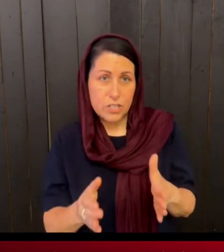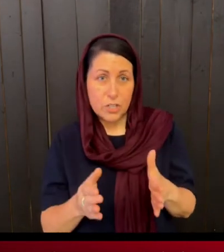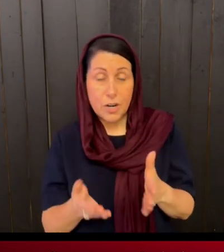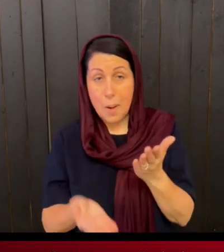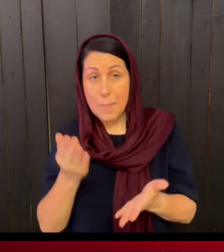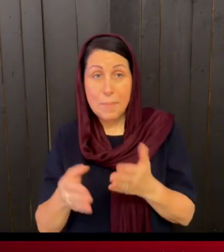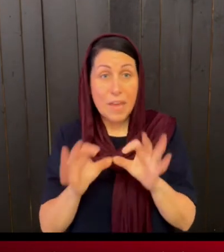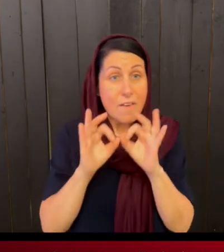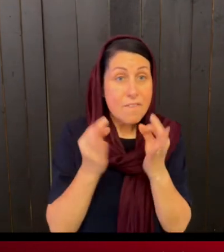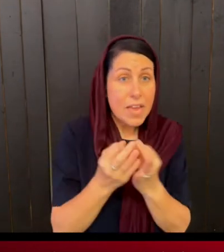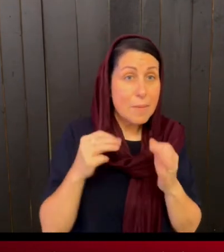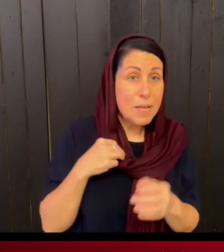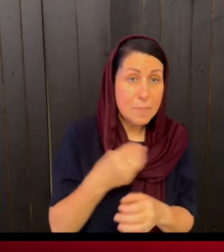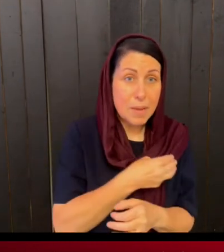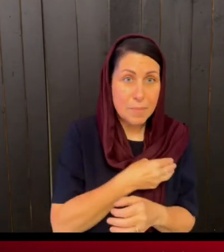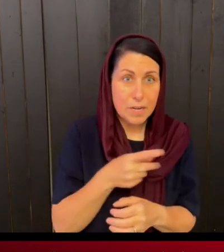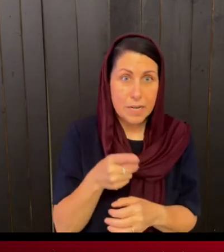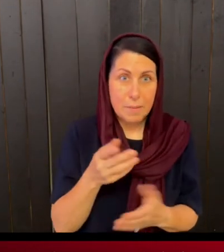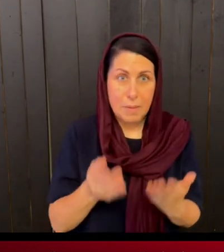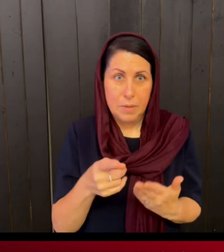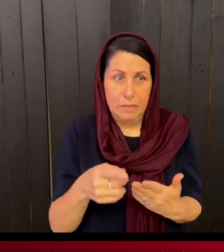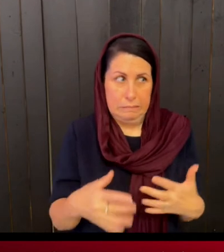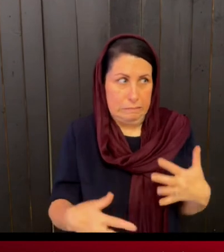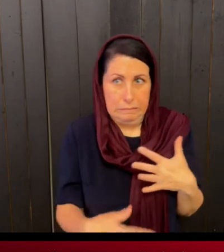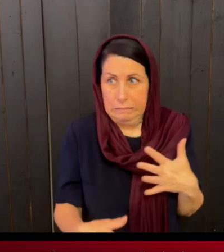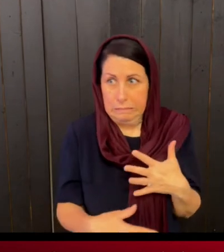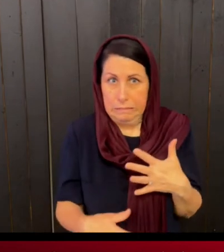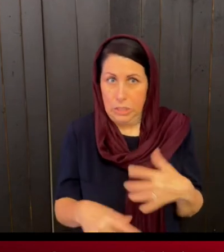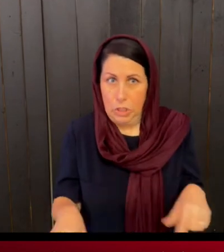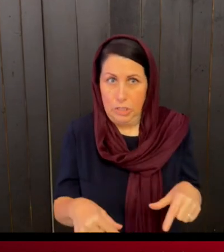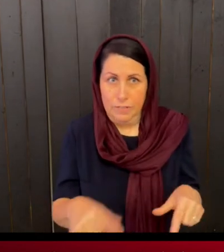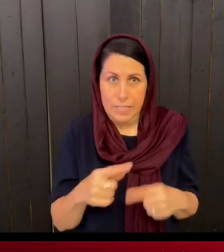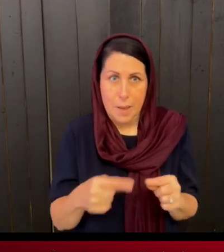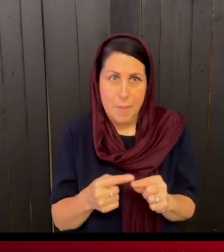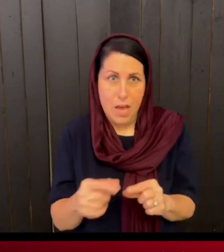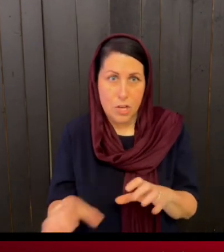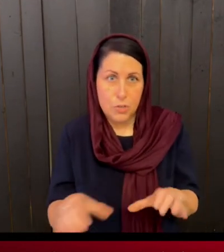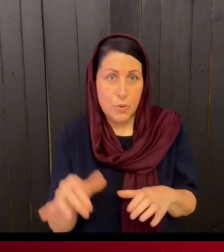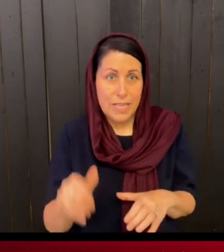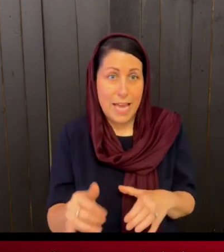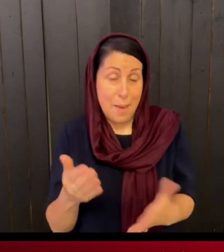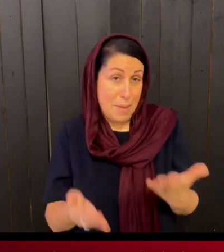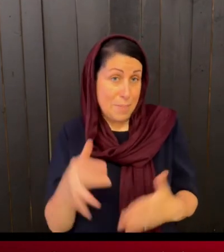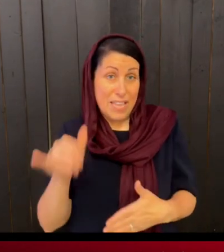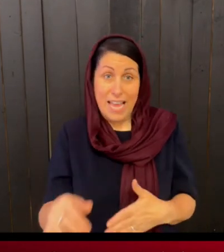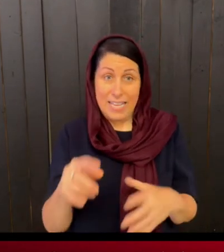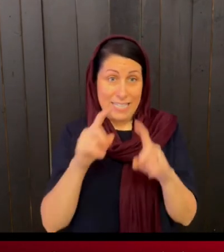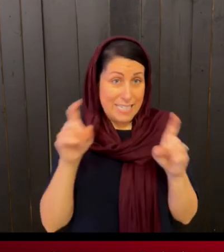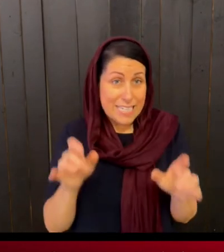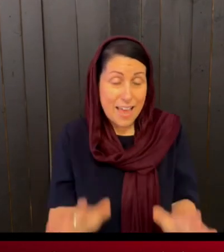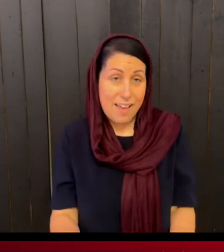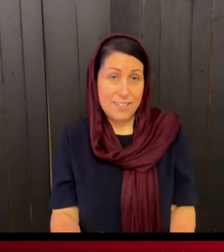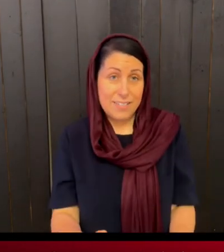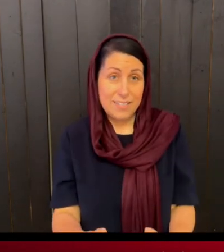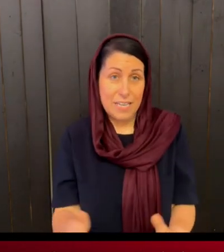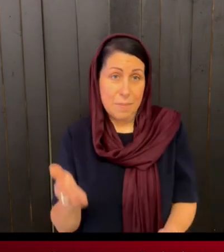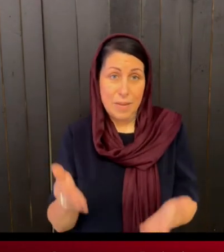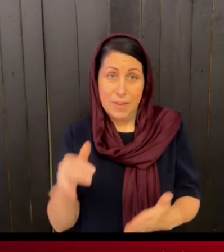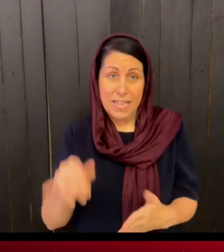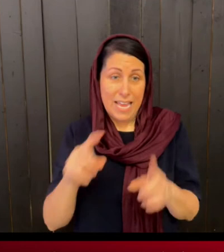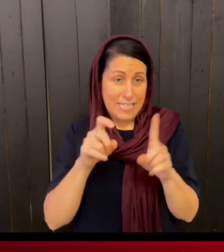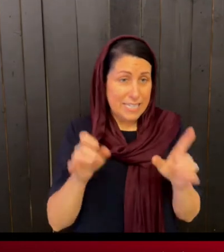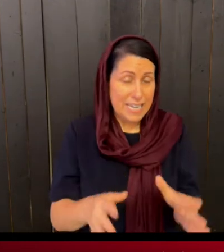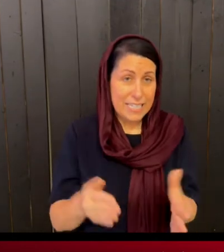and we may be scared to death to do that. And that may be the test. I think sometimes that's just that test. It goes against